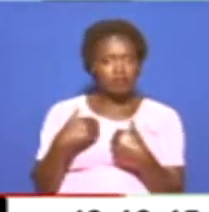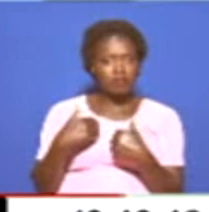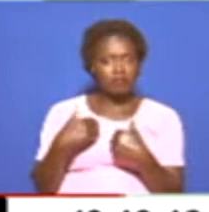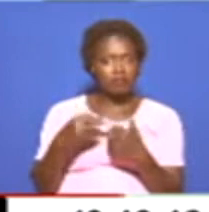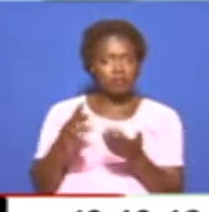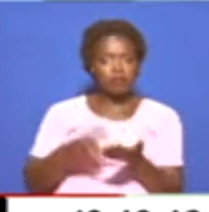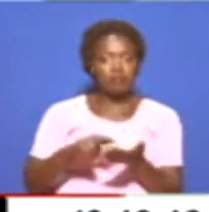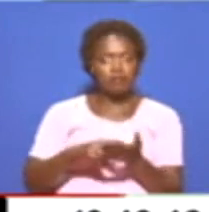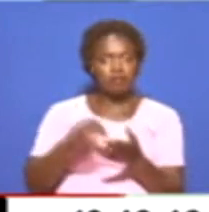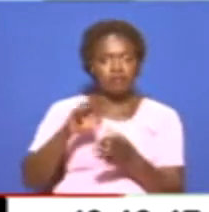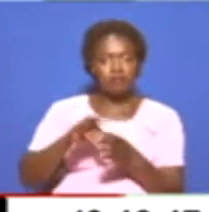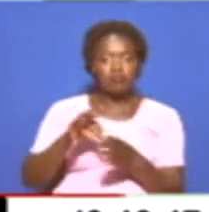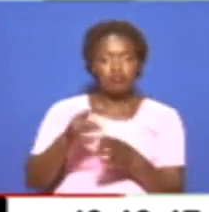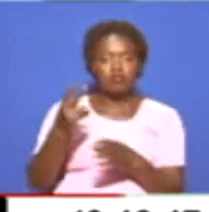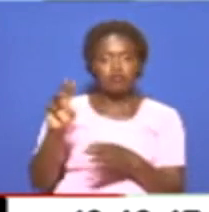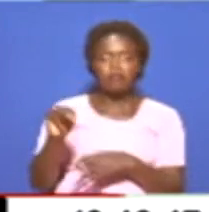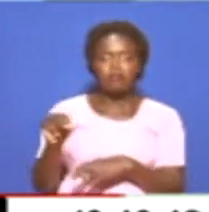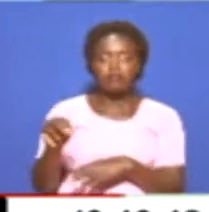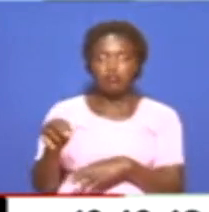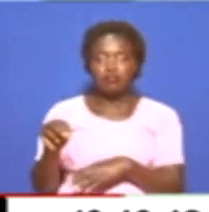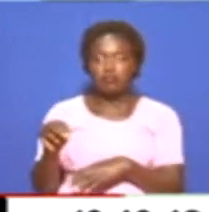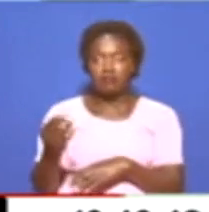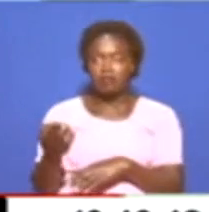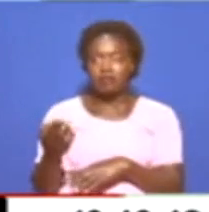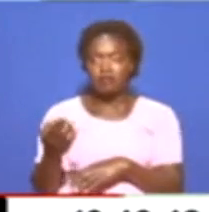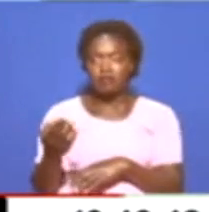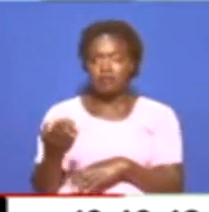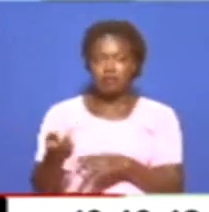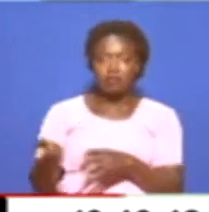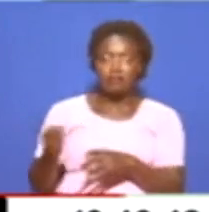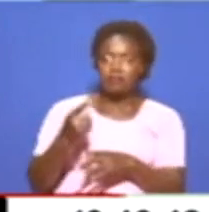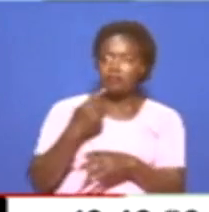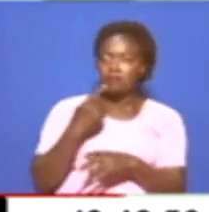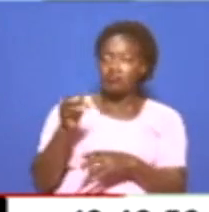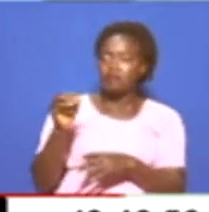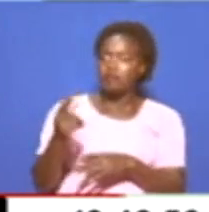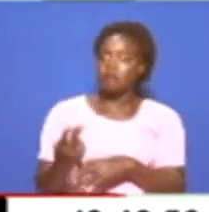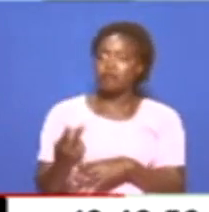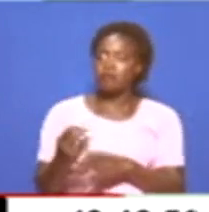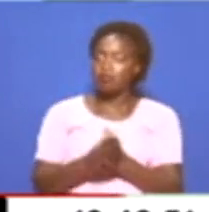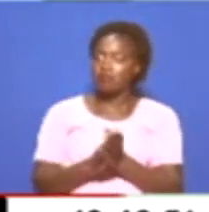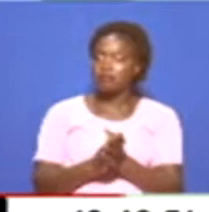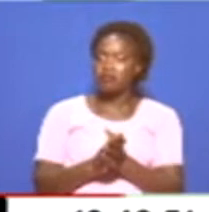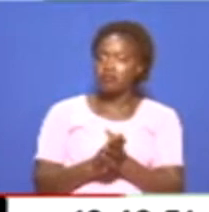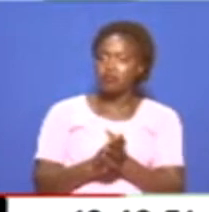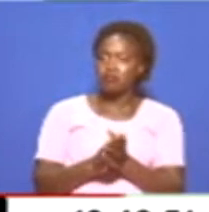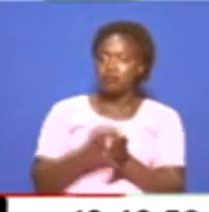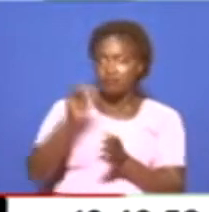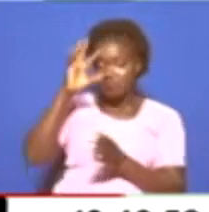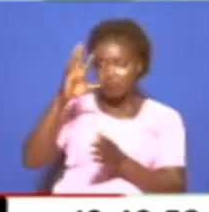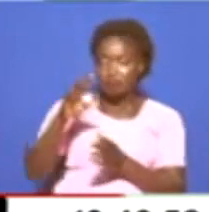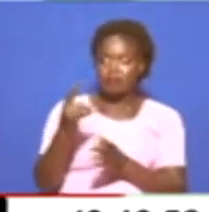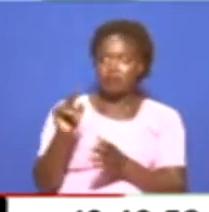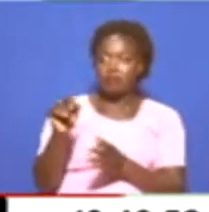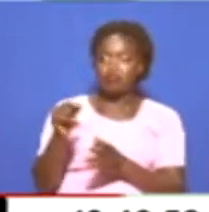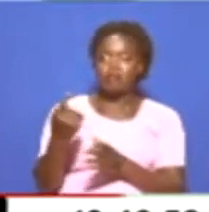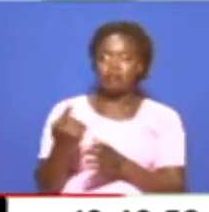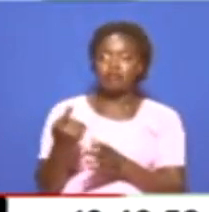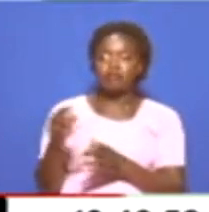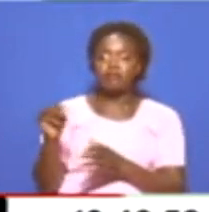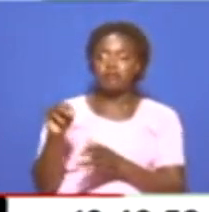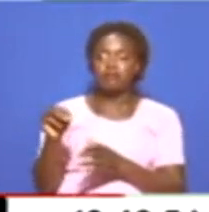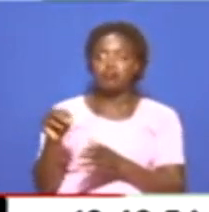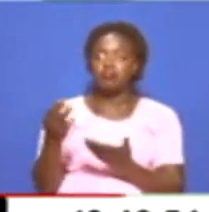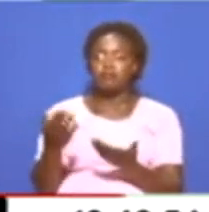voters 2 million. Okay? Yeah. We only have an addition of 101. Kiambu County, we have nearly 1.something million voters. We only have an